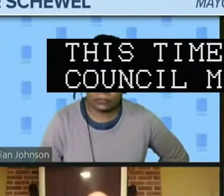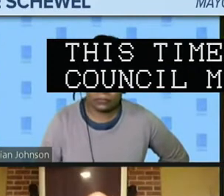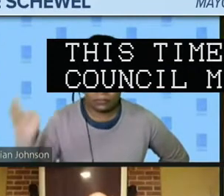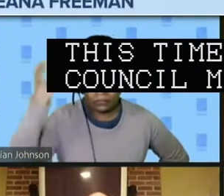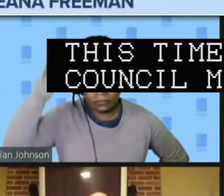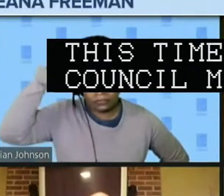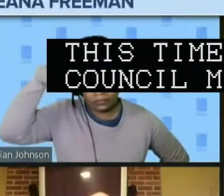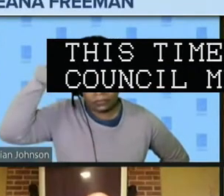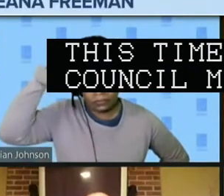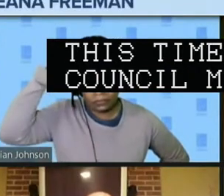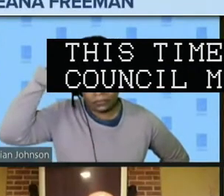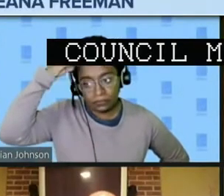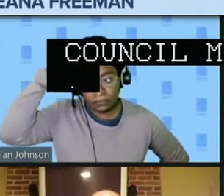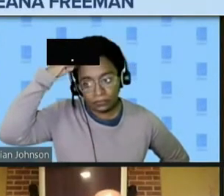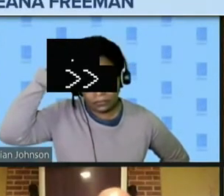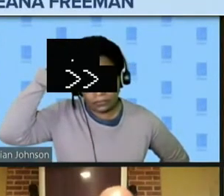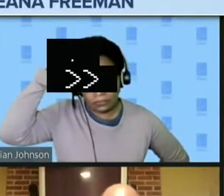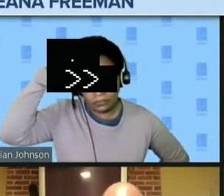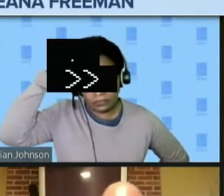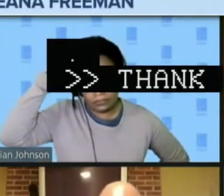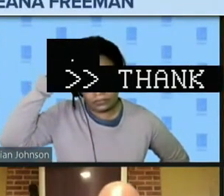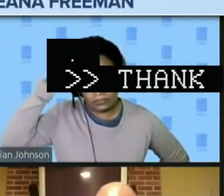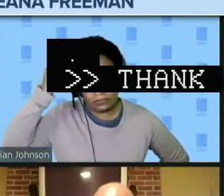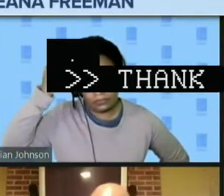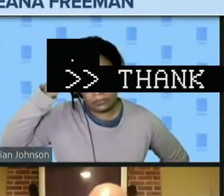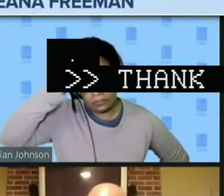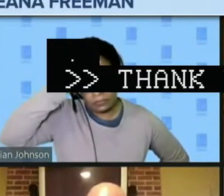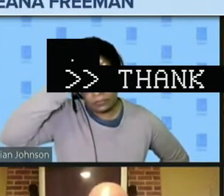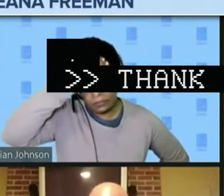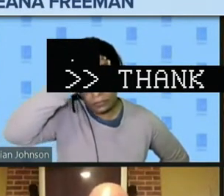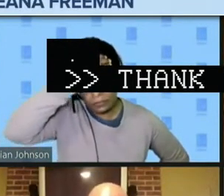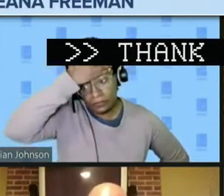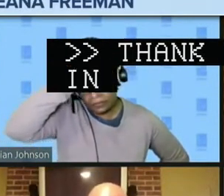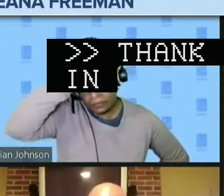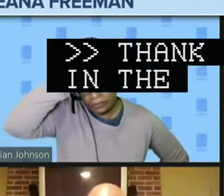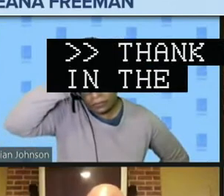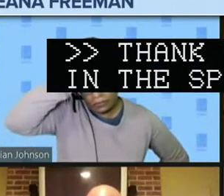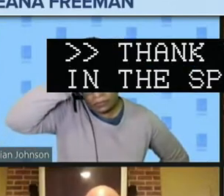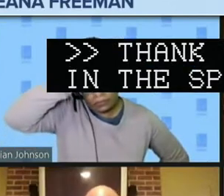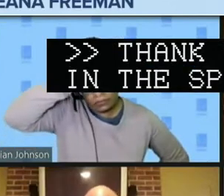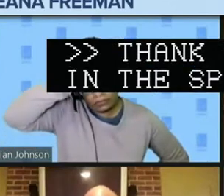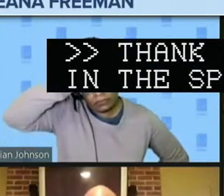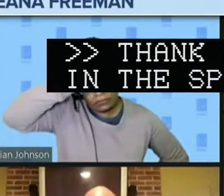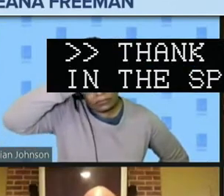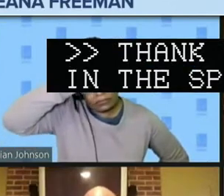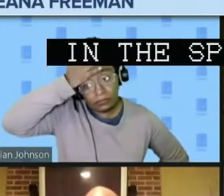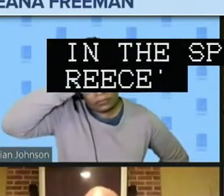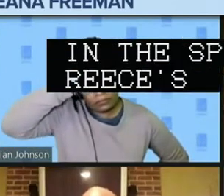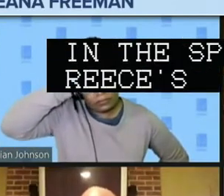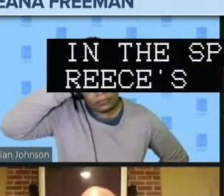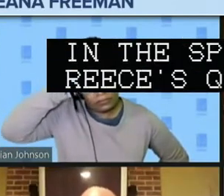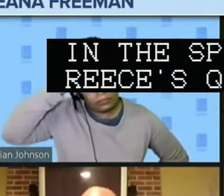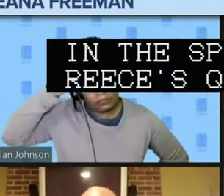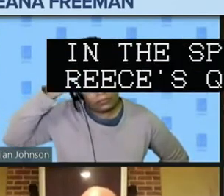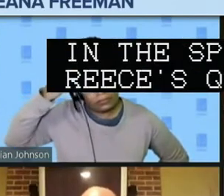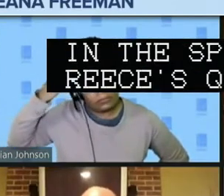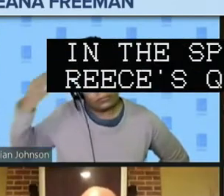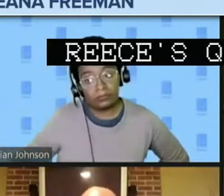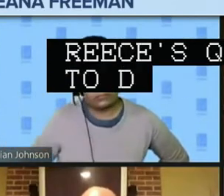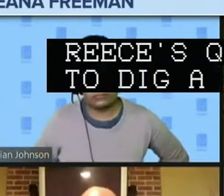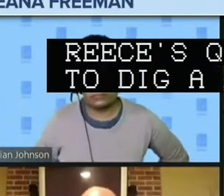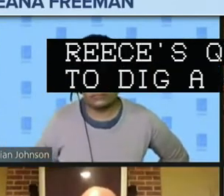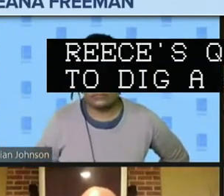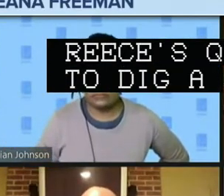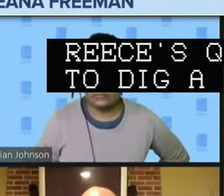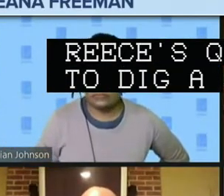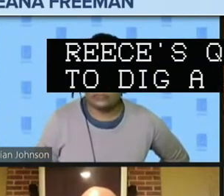Thank you. In the spirit of Councilmember Reese's question, I would like to dig a little deeper into what